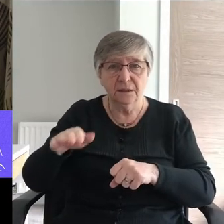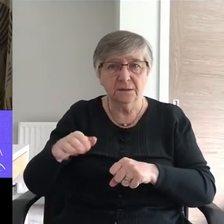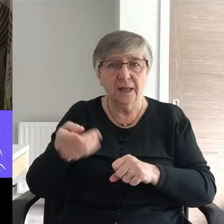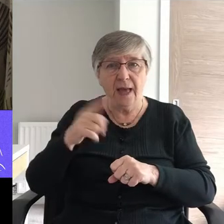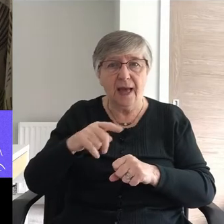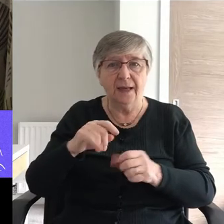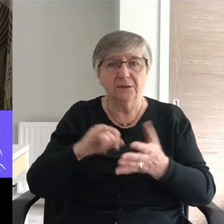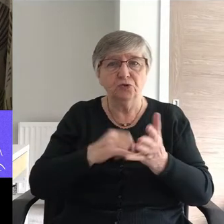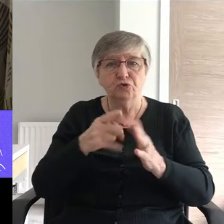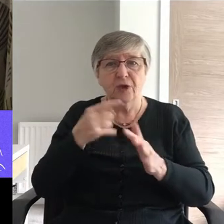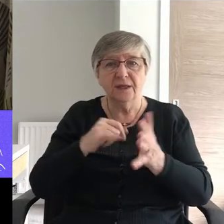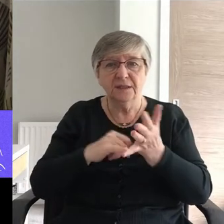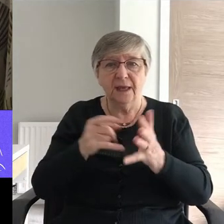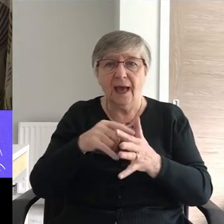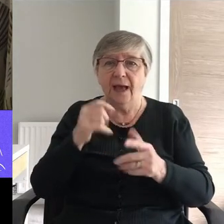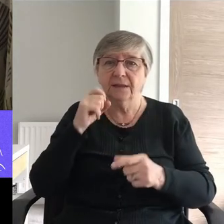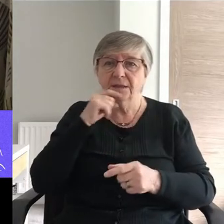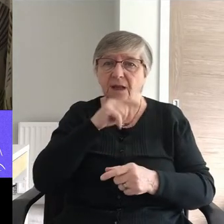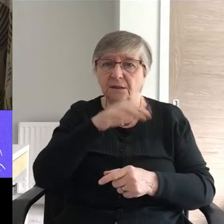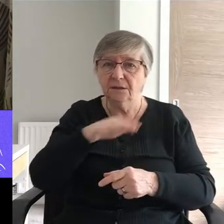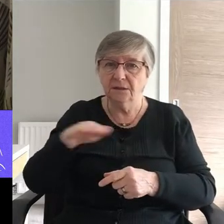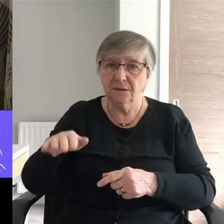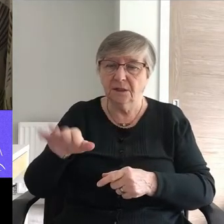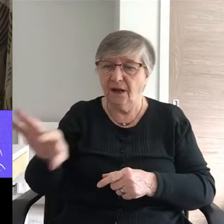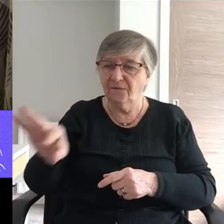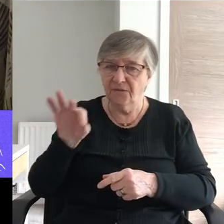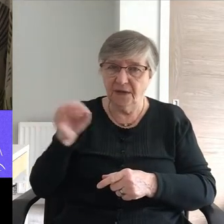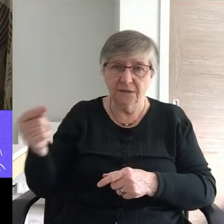and invited them to the sacrifice.